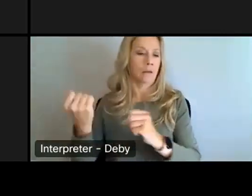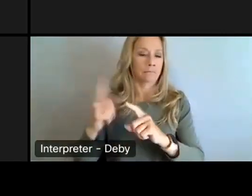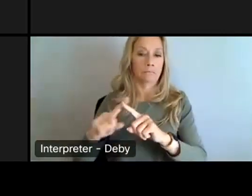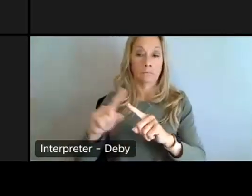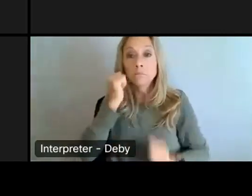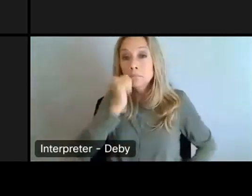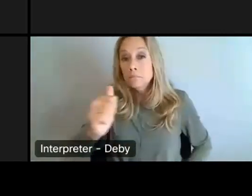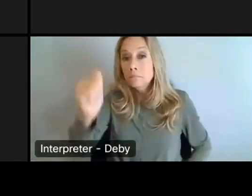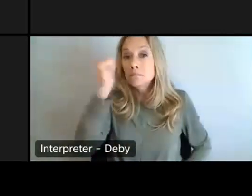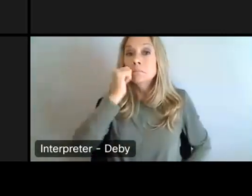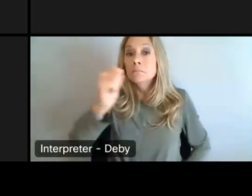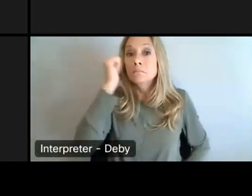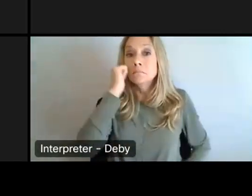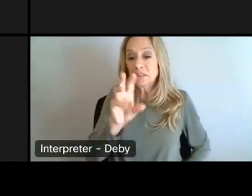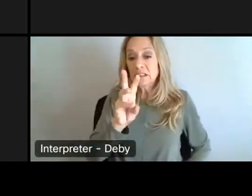day.